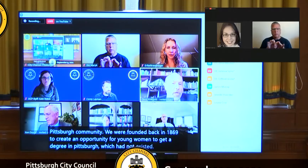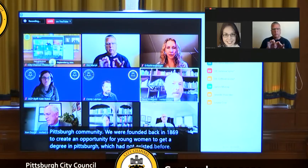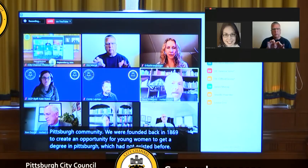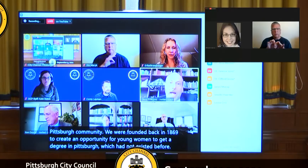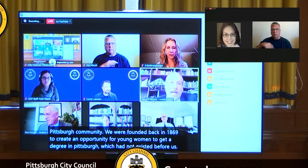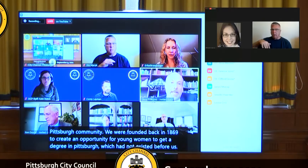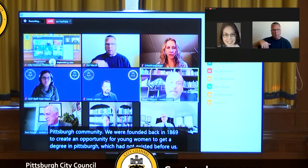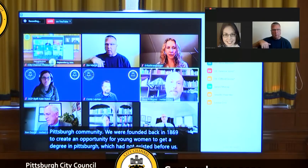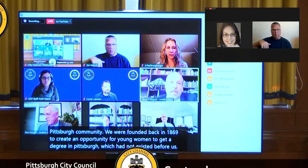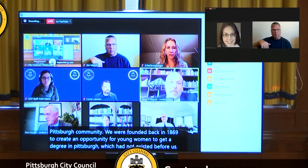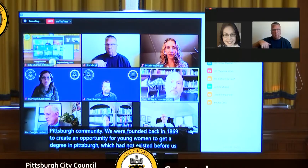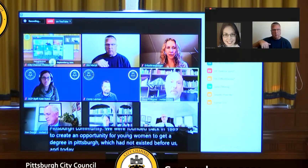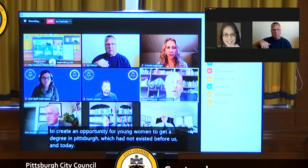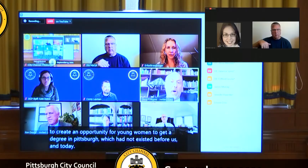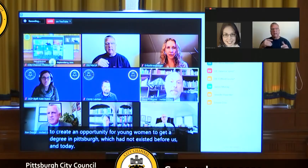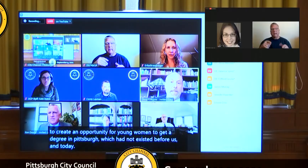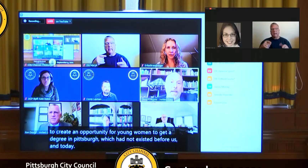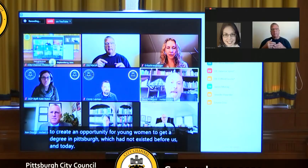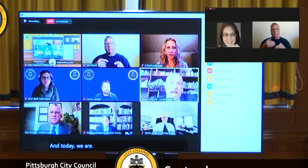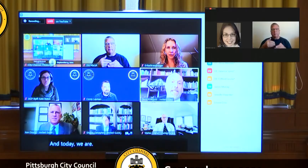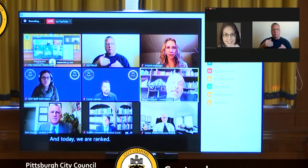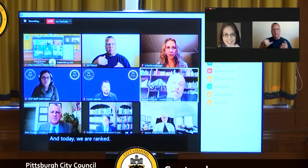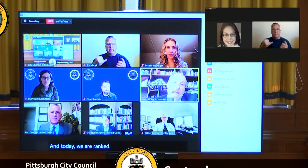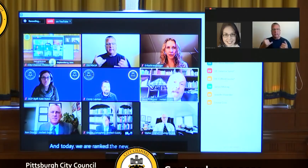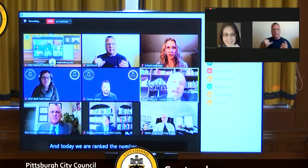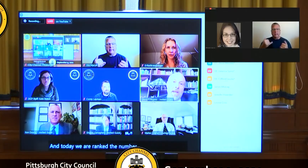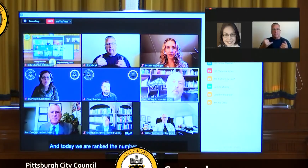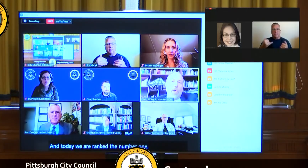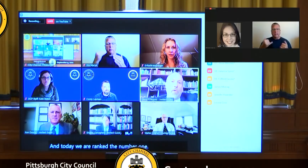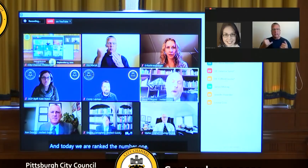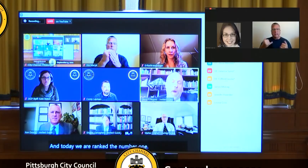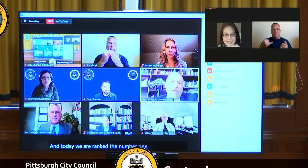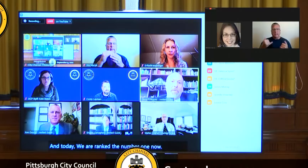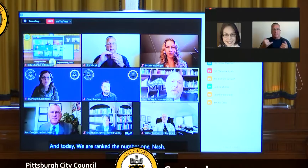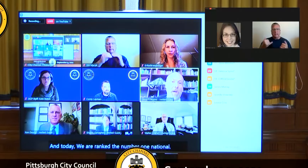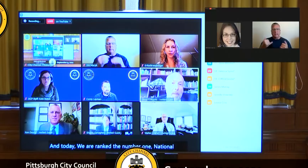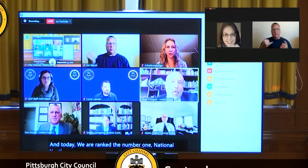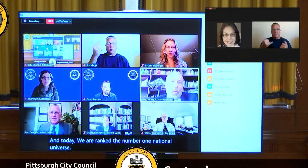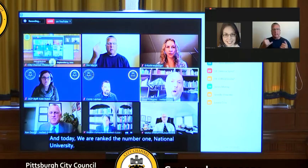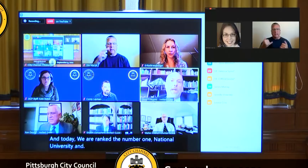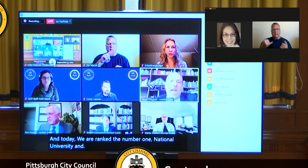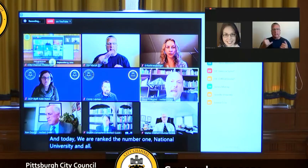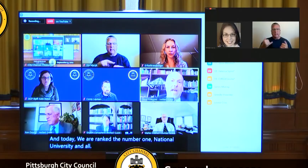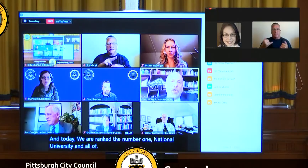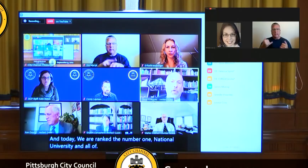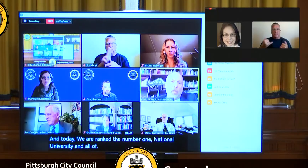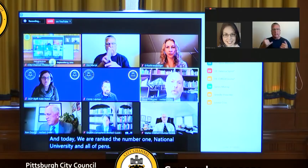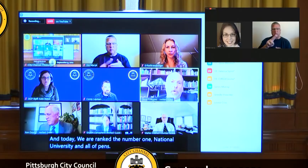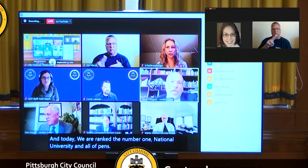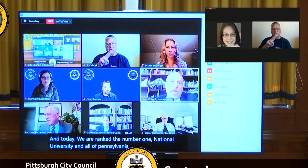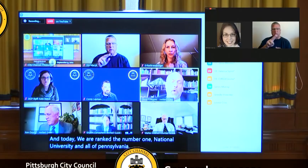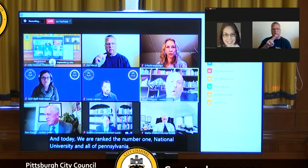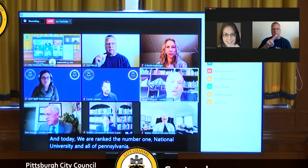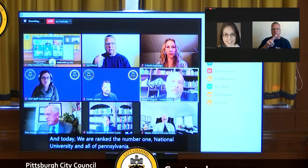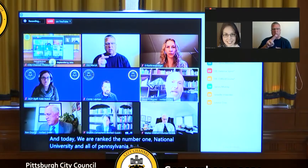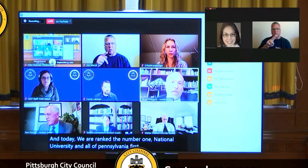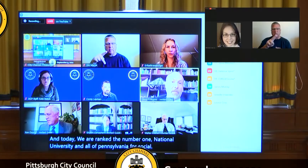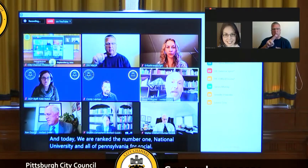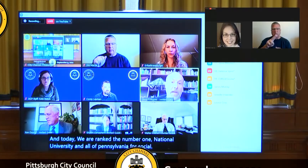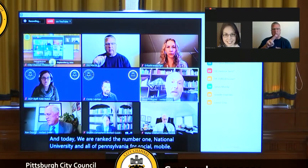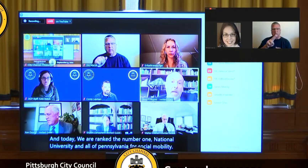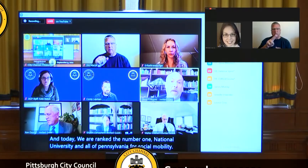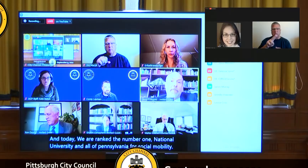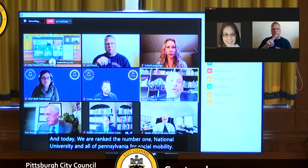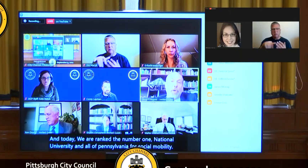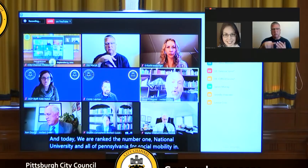us. And today, we are ranked the #1 national university in all of Pennsylvania for social mobility